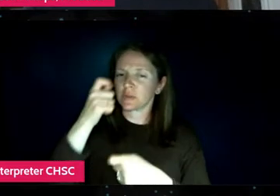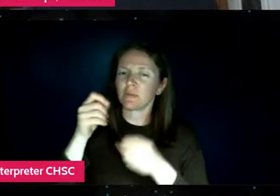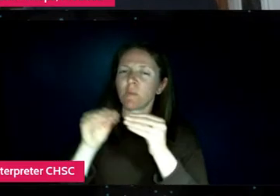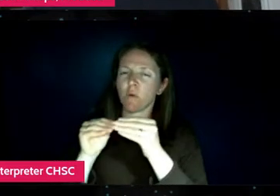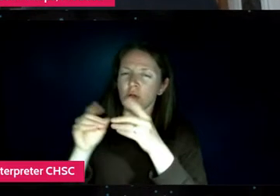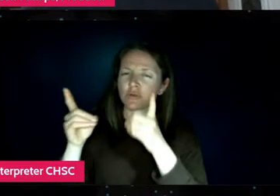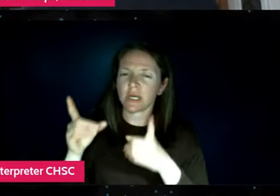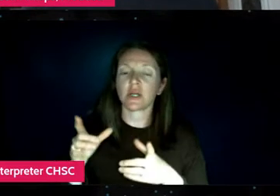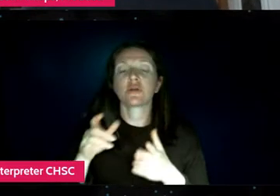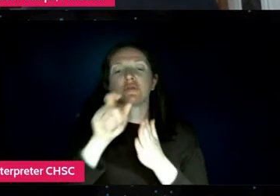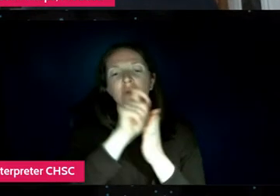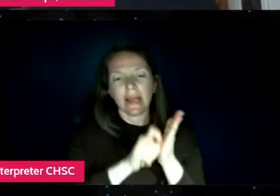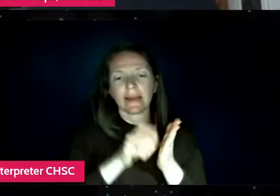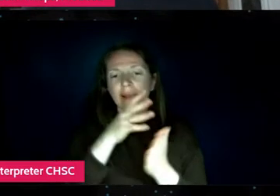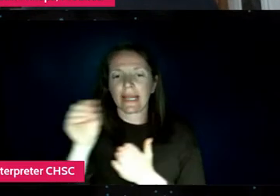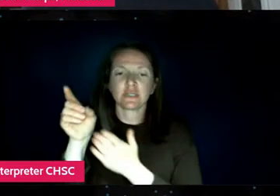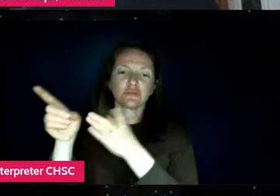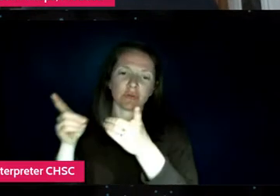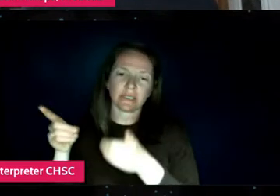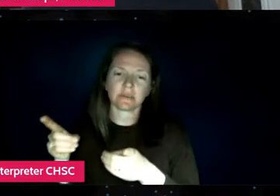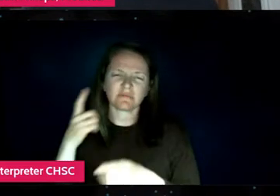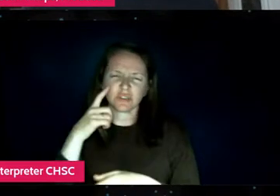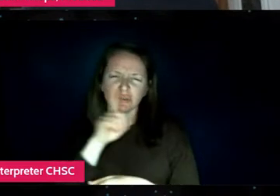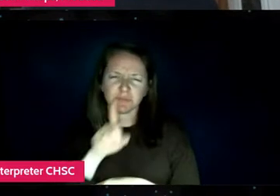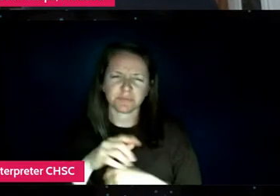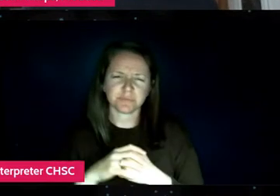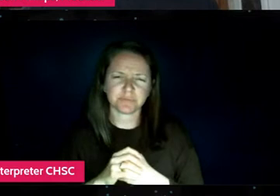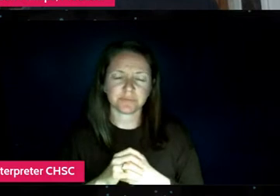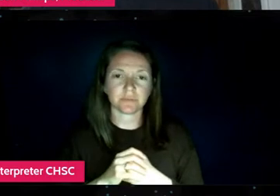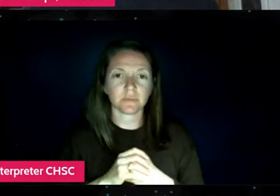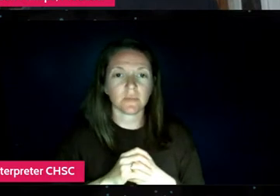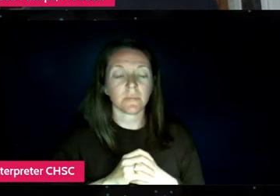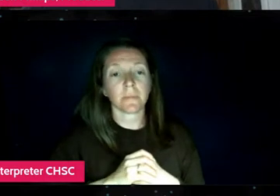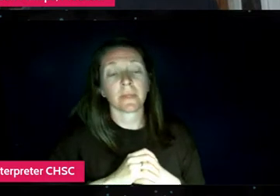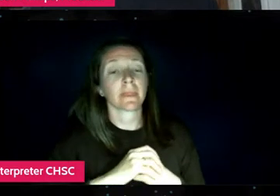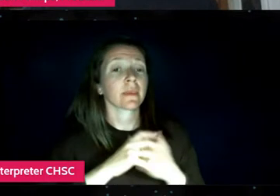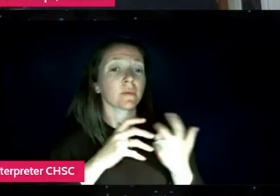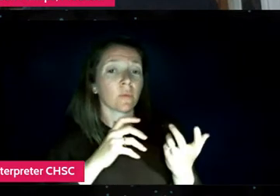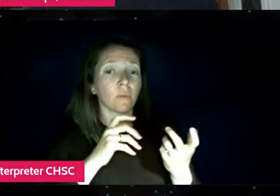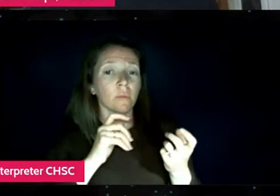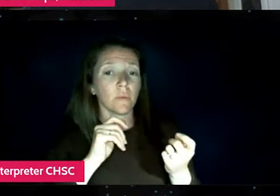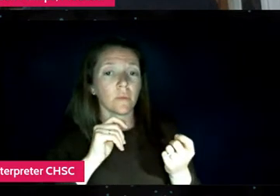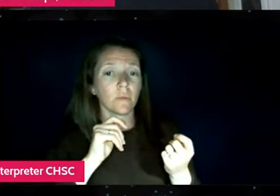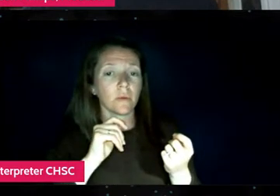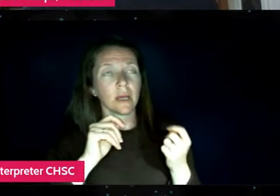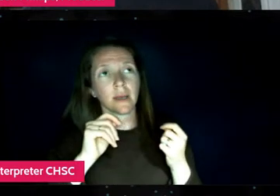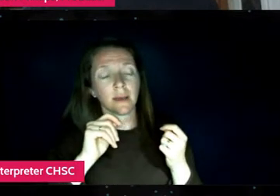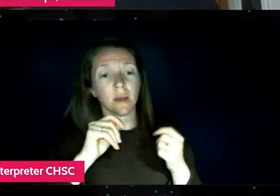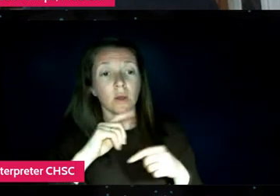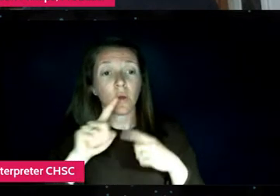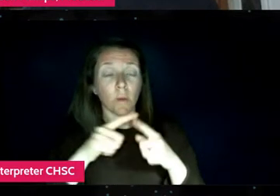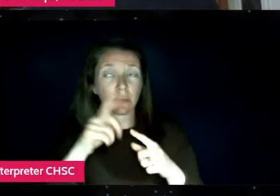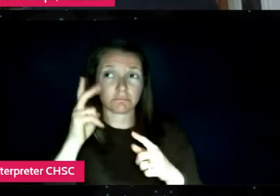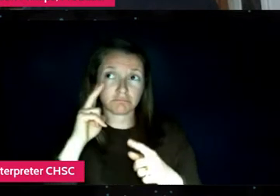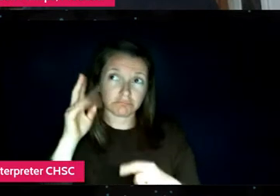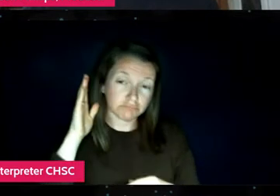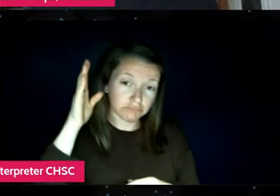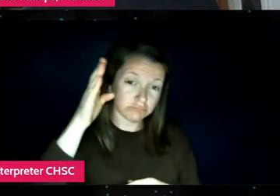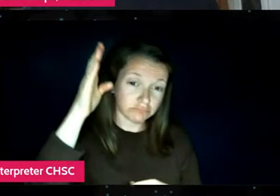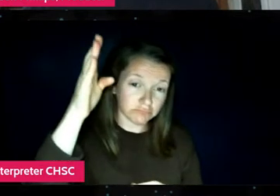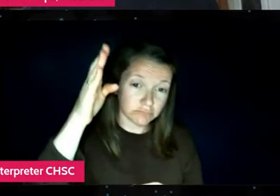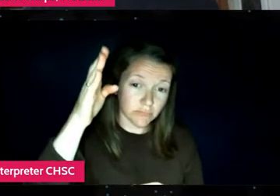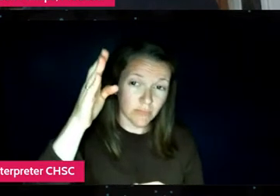writing and directing, for sure. So how, as you look down the road, how can you see